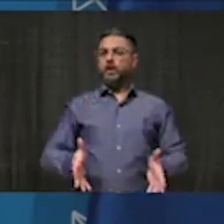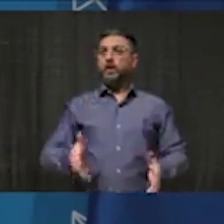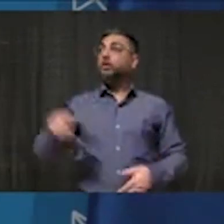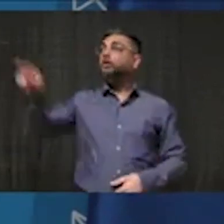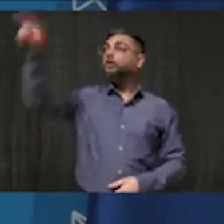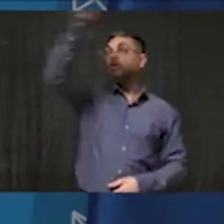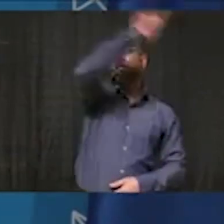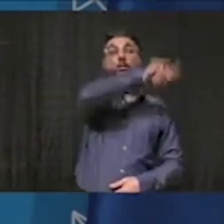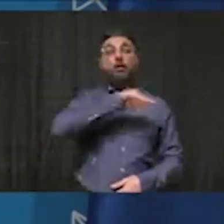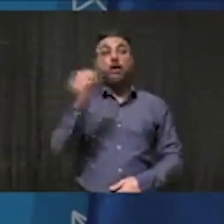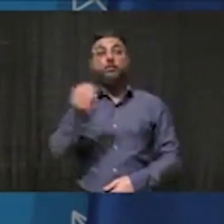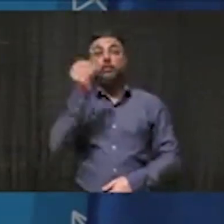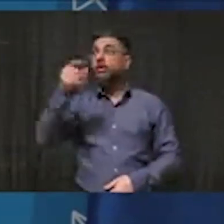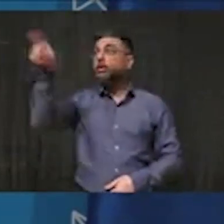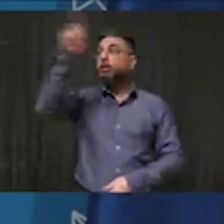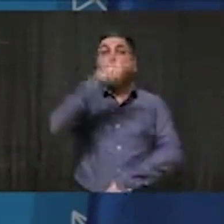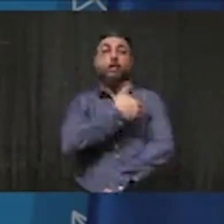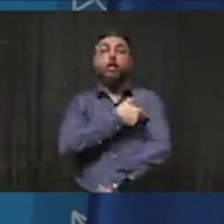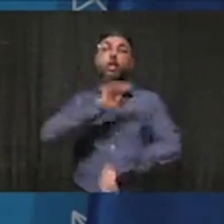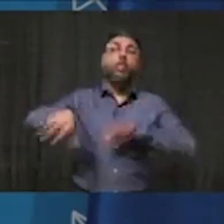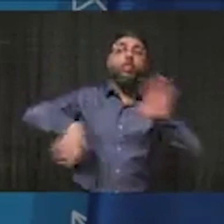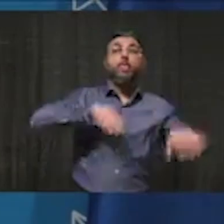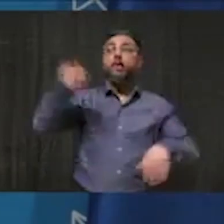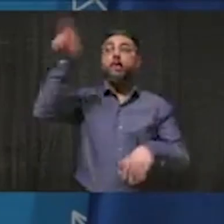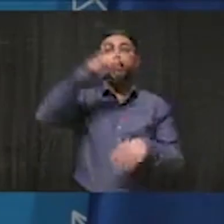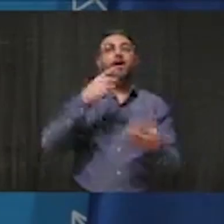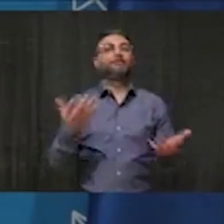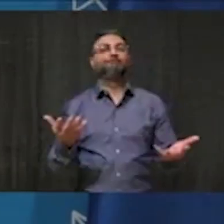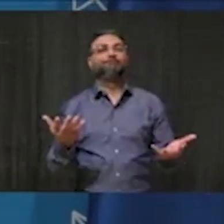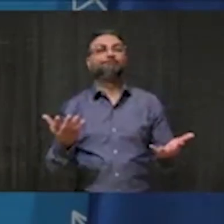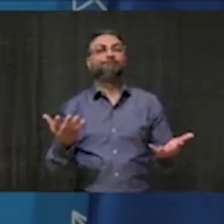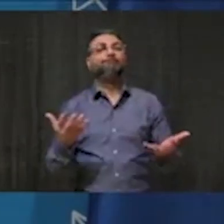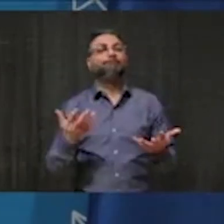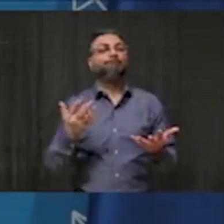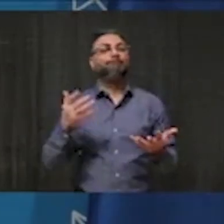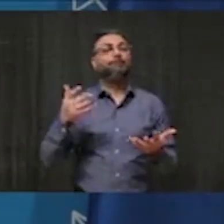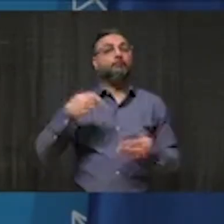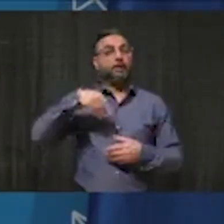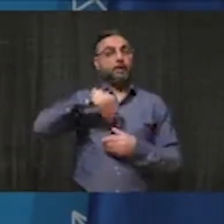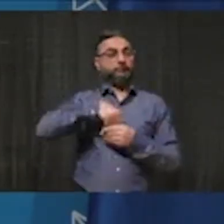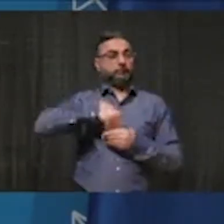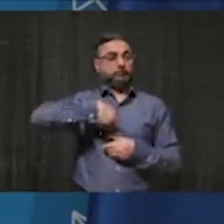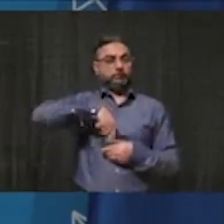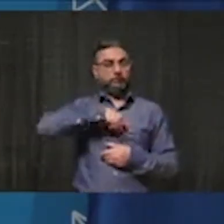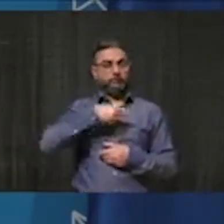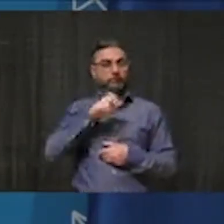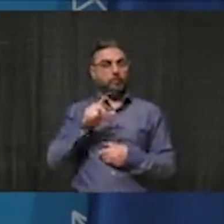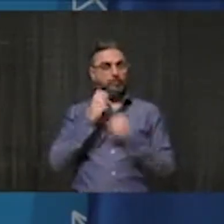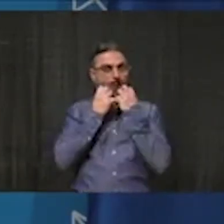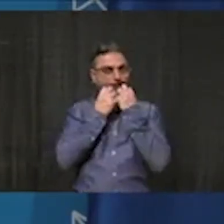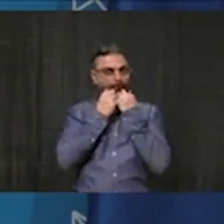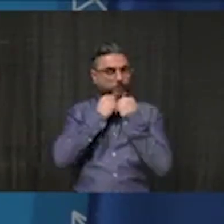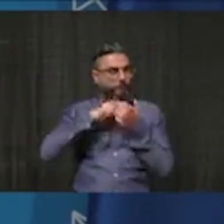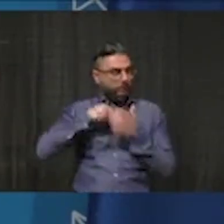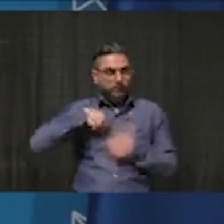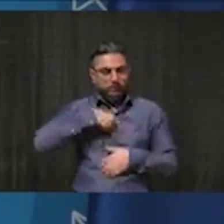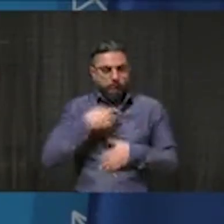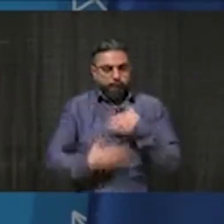previously not as impacted and thus have more susceptible populations. But that's not to